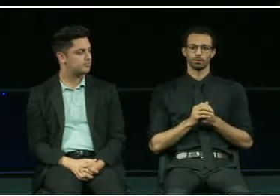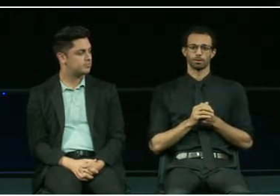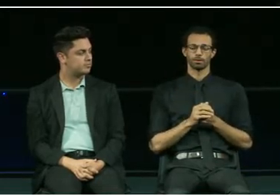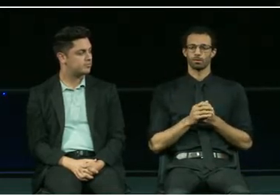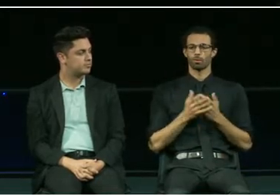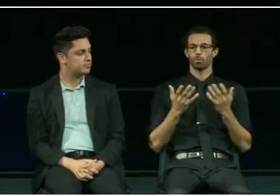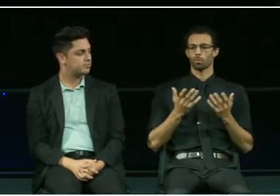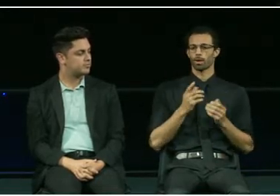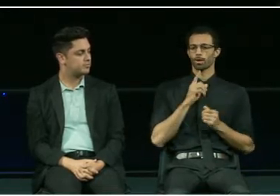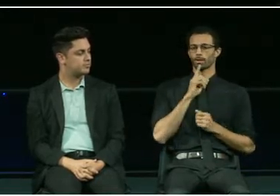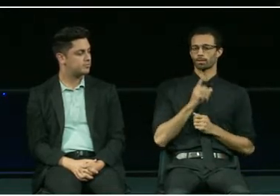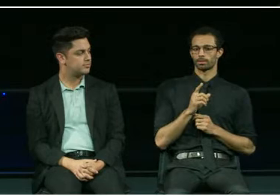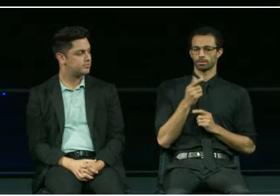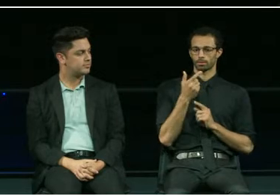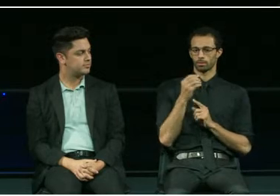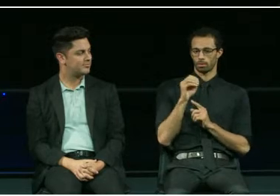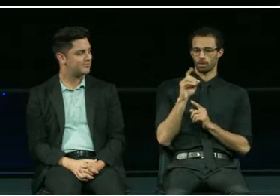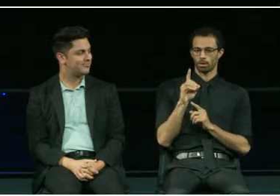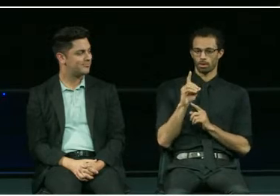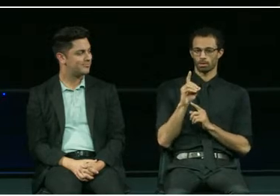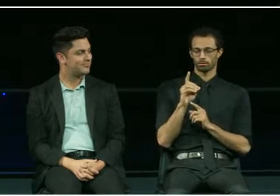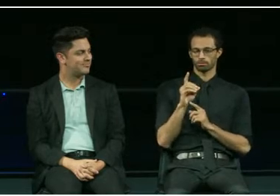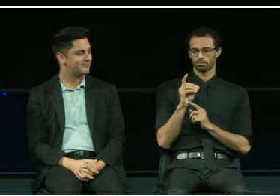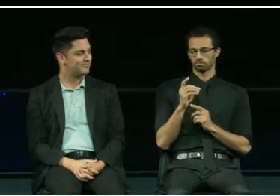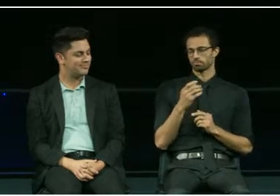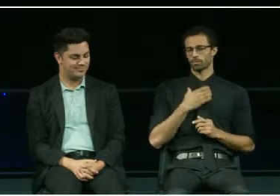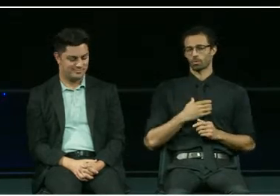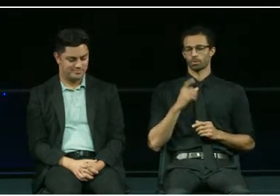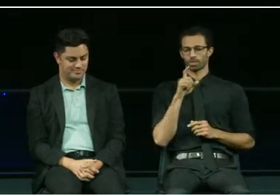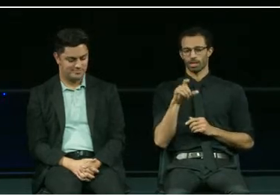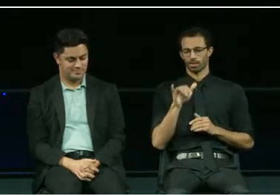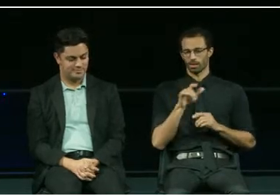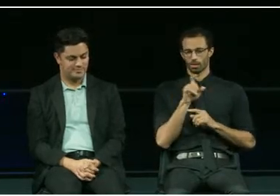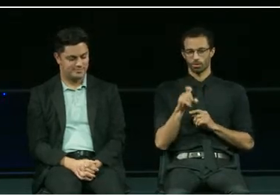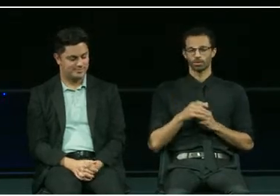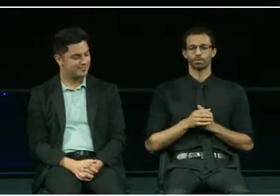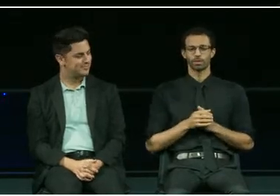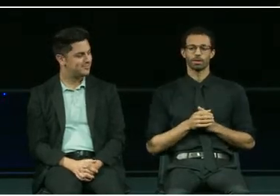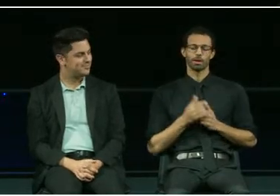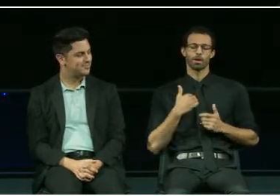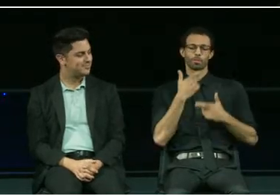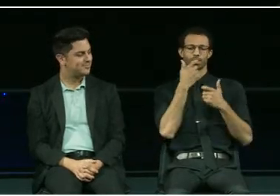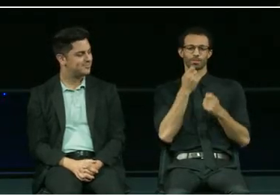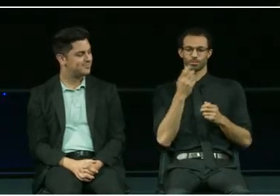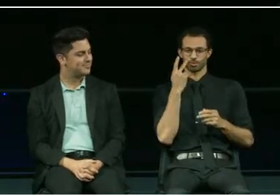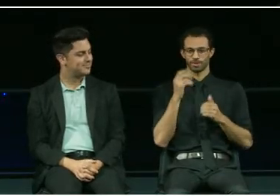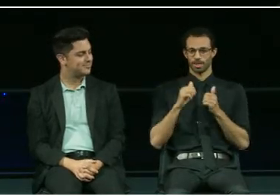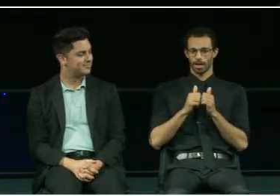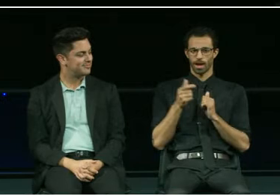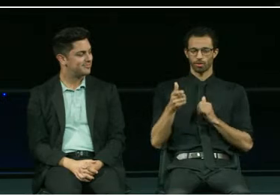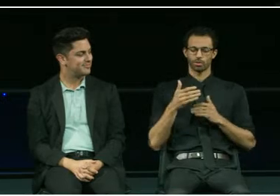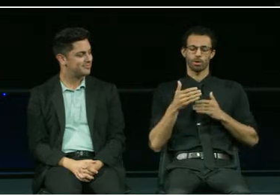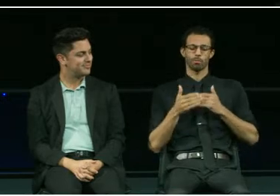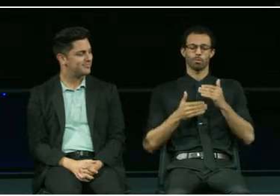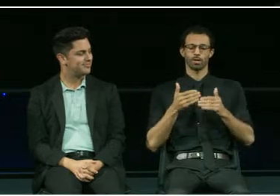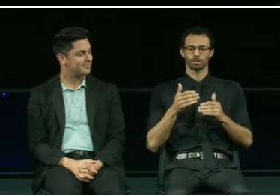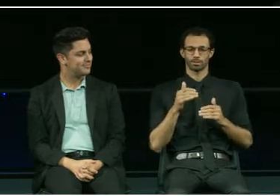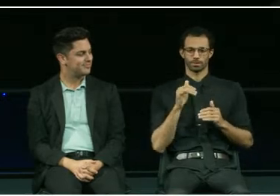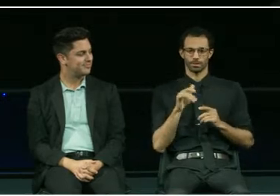what is God? I wish I asked her that question, because I would have been interested to see how she processed that through the